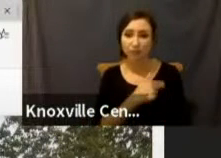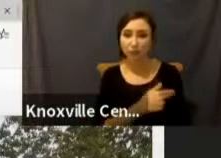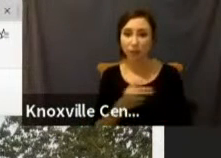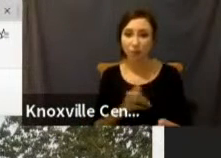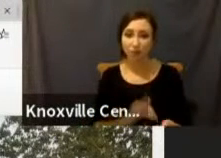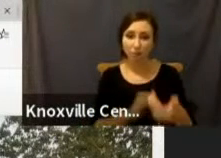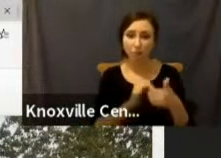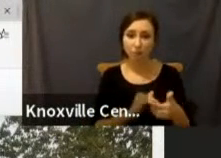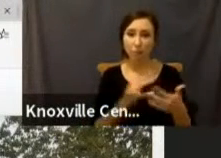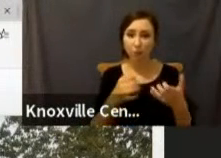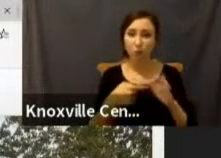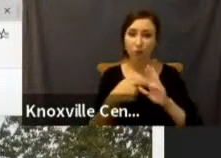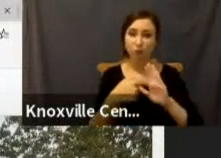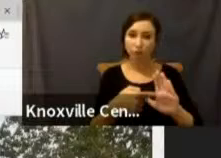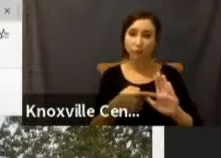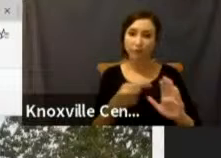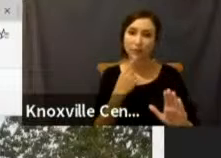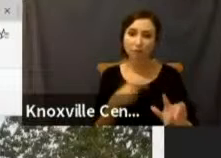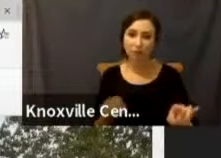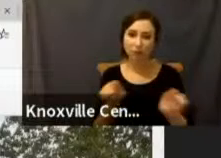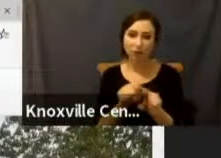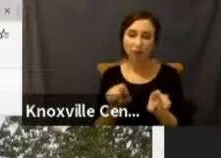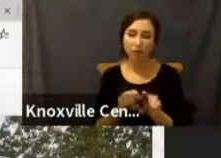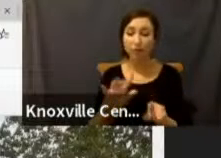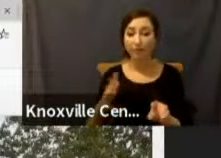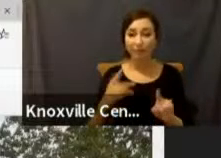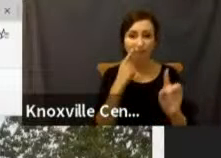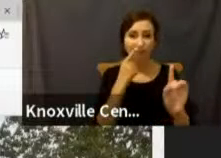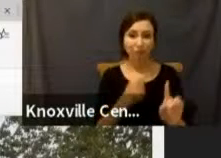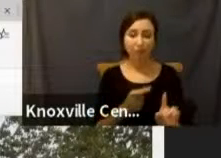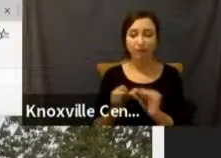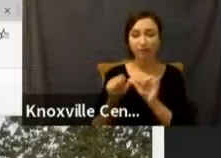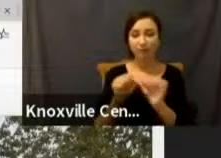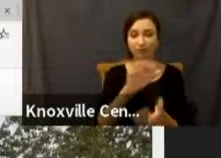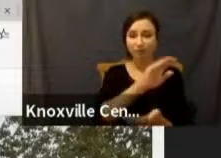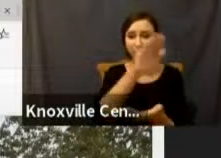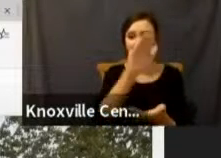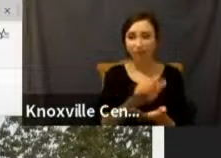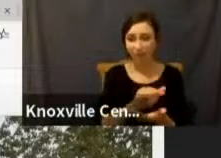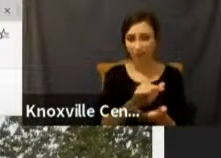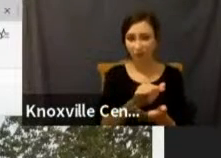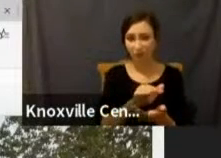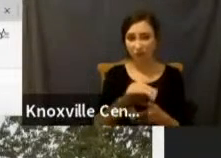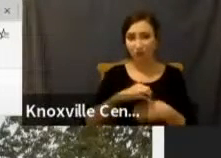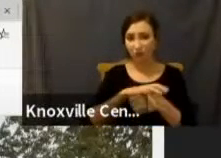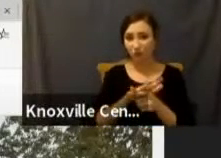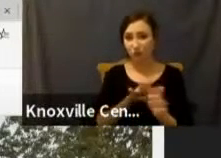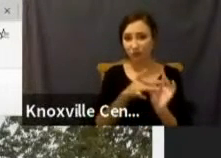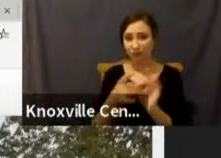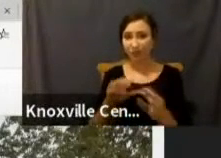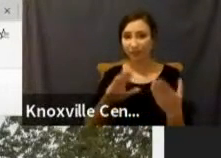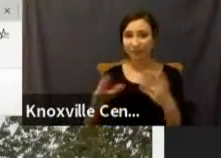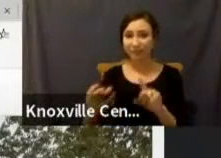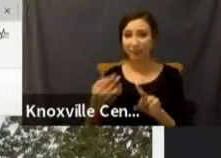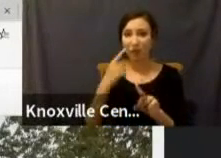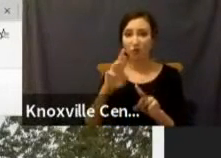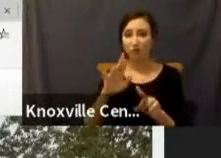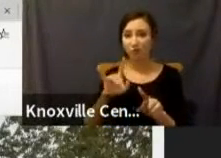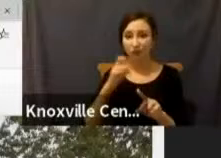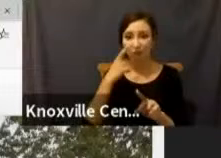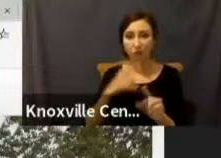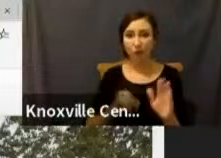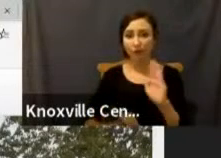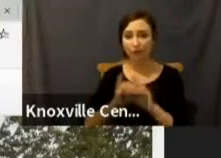benchmark continue to be red as well. And our fifth benchmark, sustained or decreased COVID-19 related death rate for identified positive or